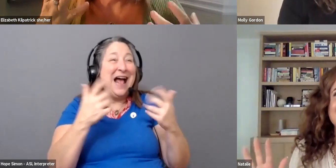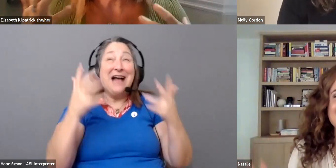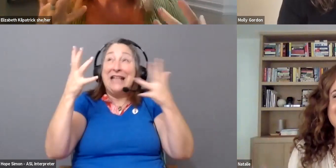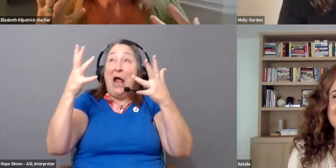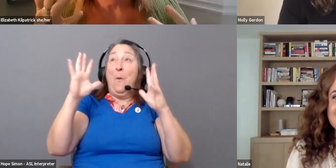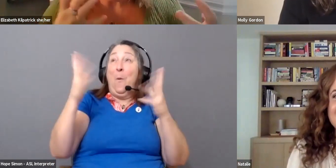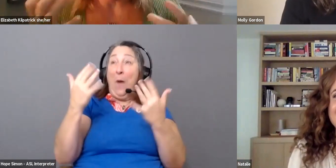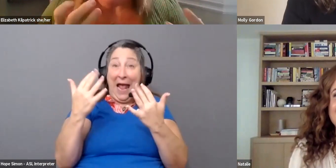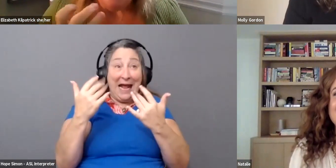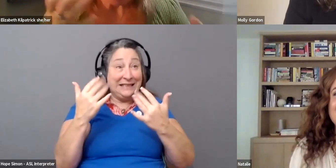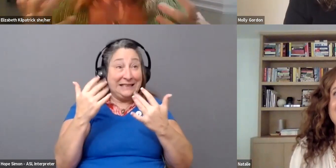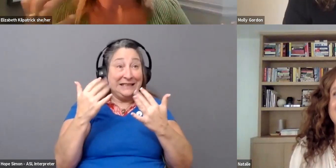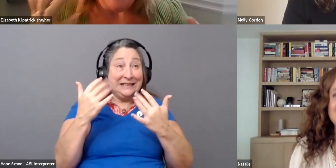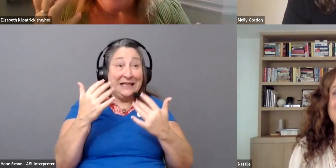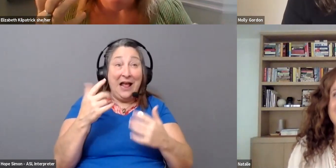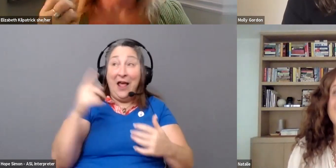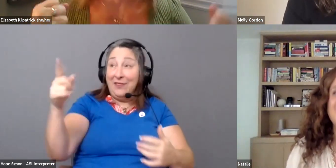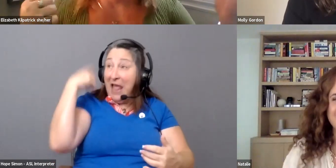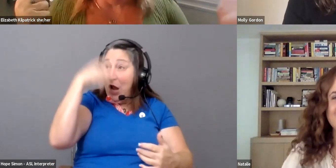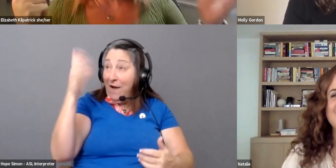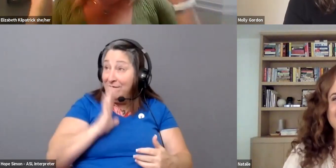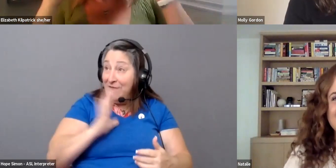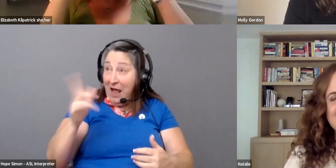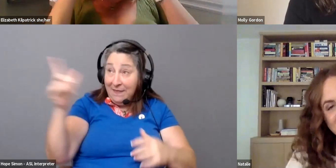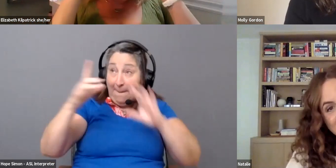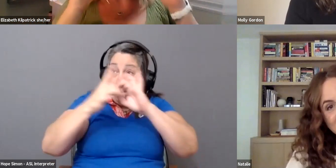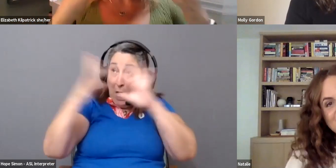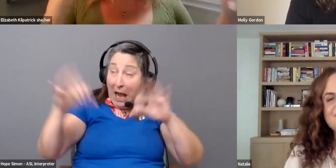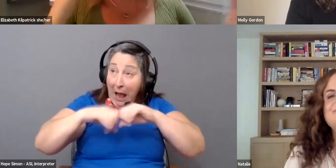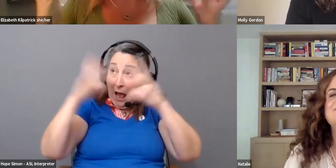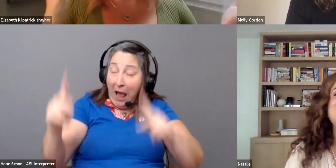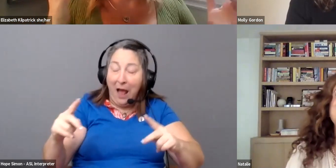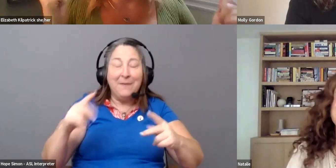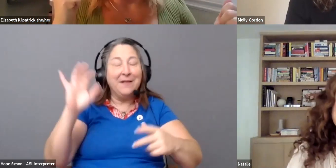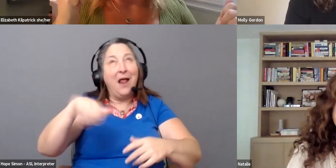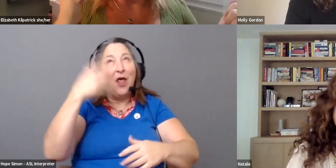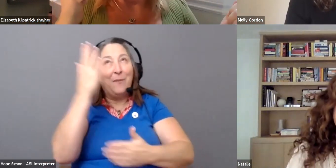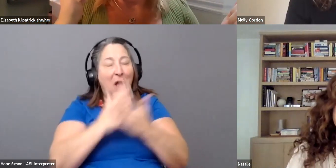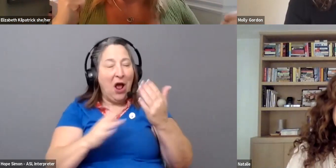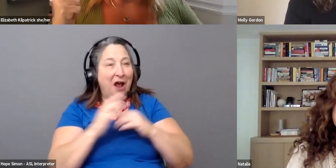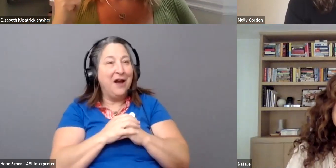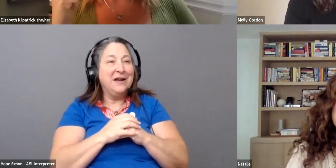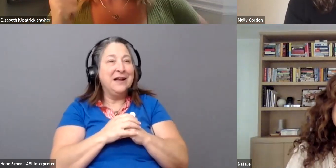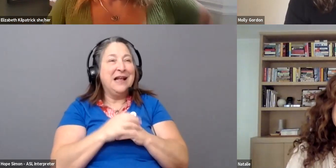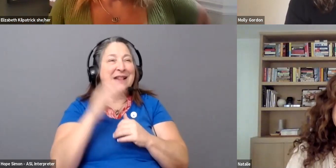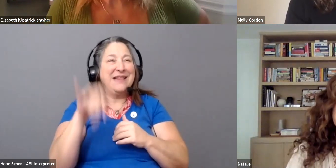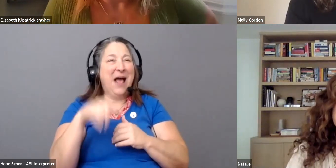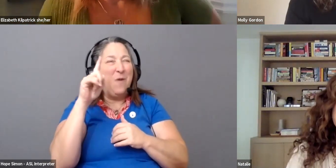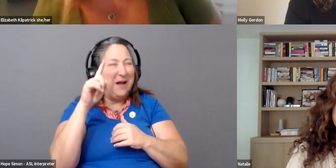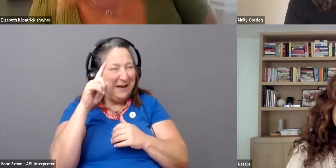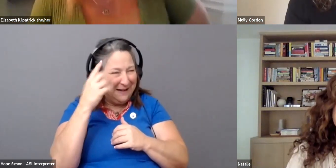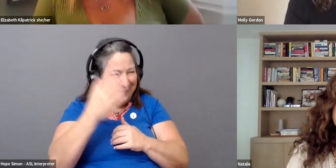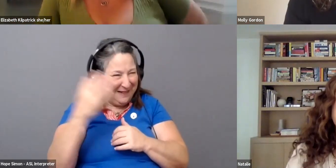wait, she's pregnant. They look fine. Did they break up? And I love that. And also the stuffed thing, which I can't quite remember what it